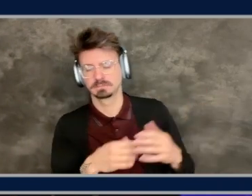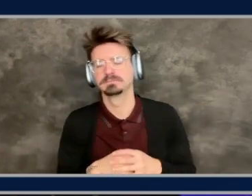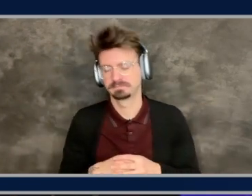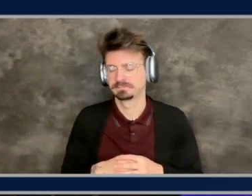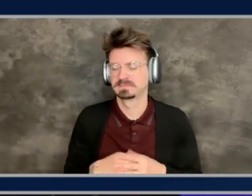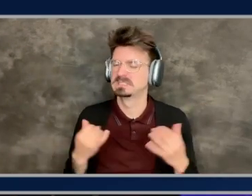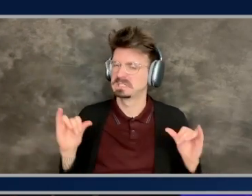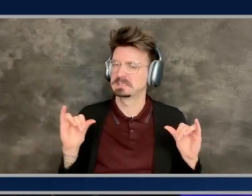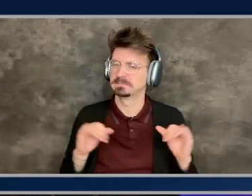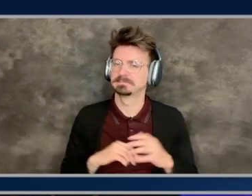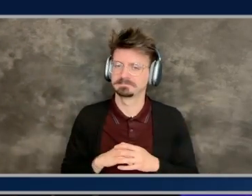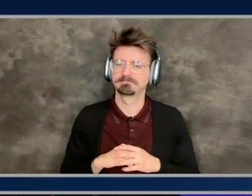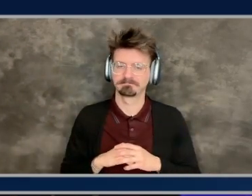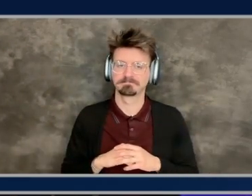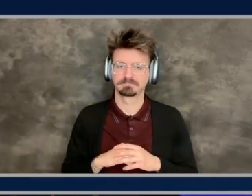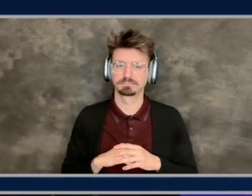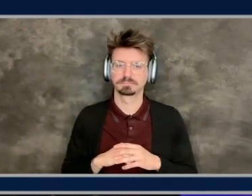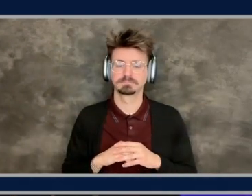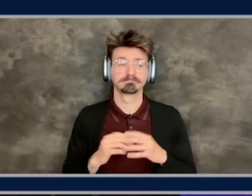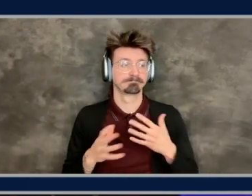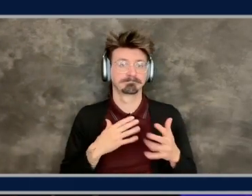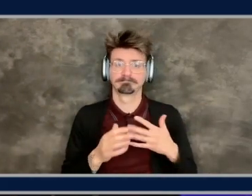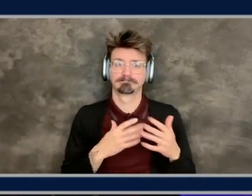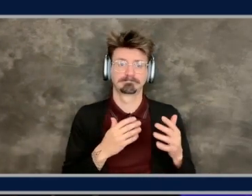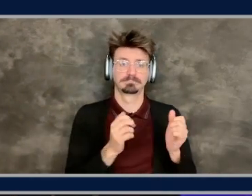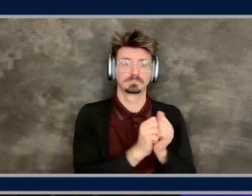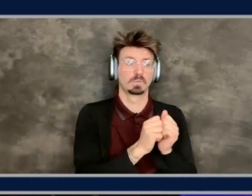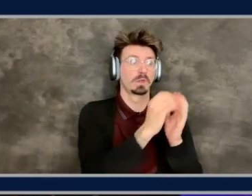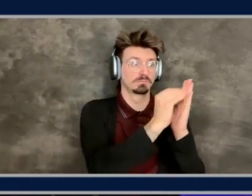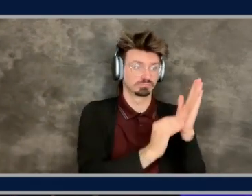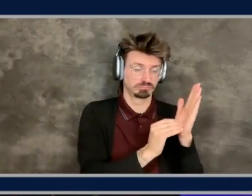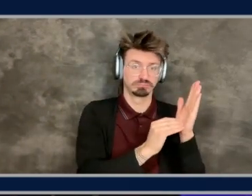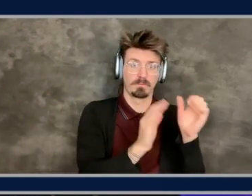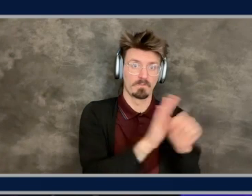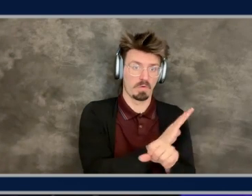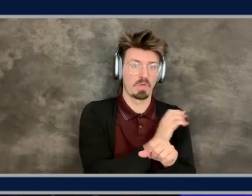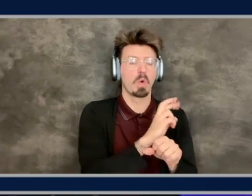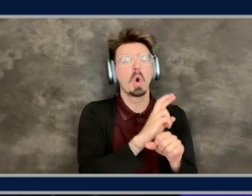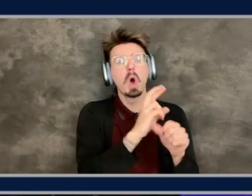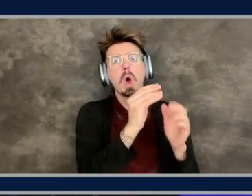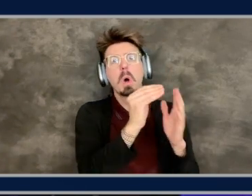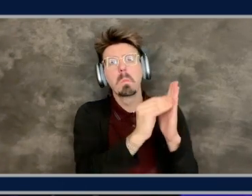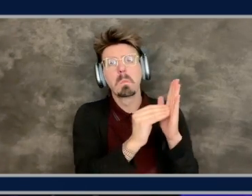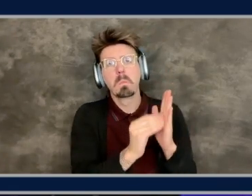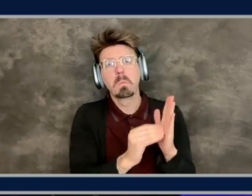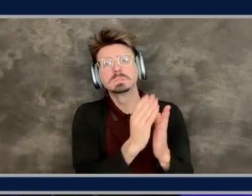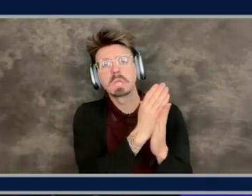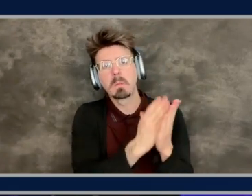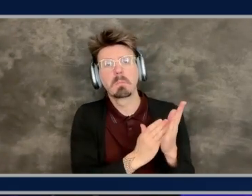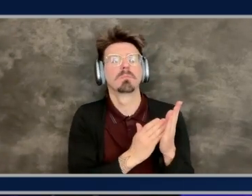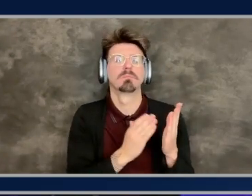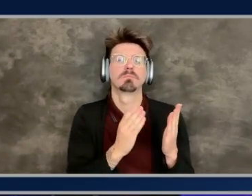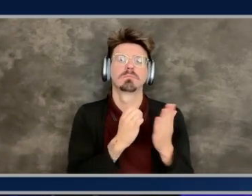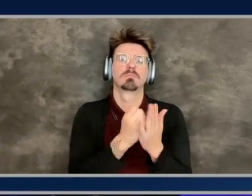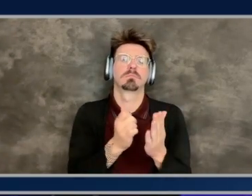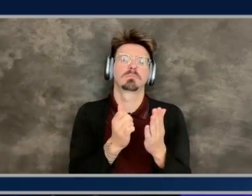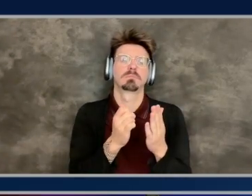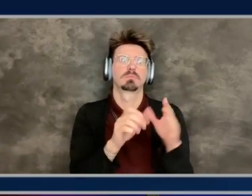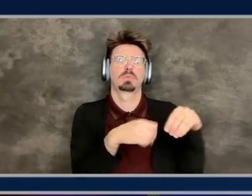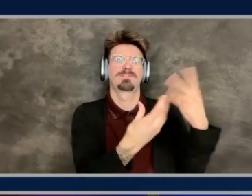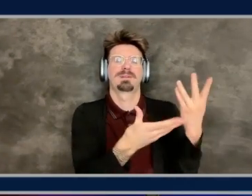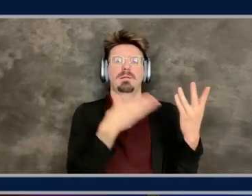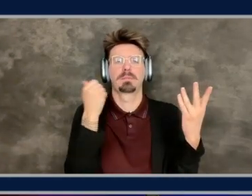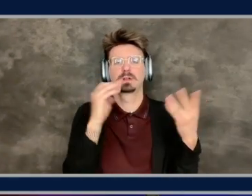detailed recommendation with the same kind of additional information here to give you kind of a better story. One thing I wanted to call out,